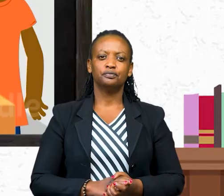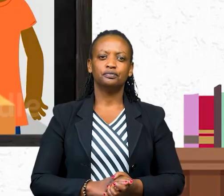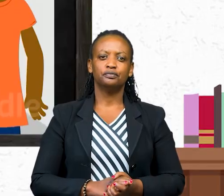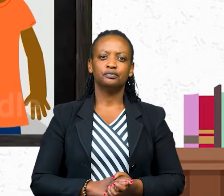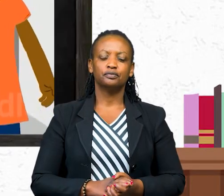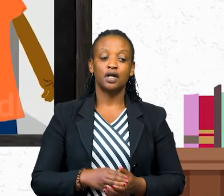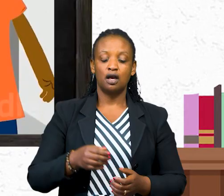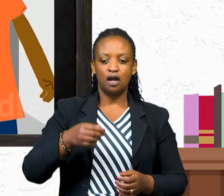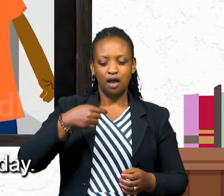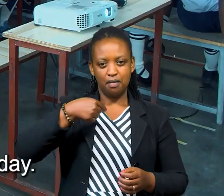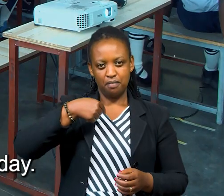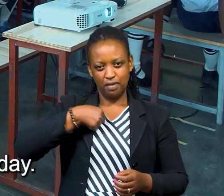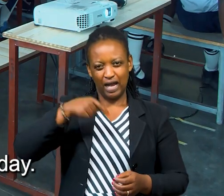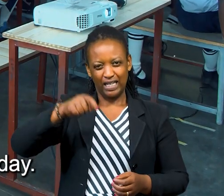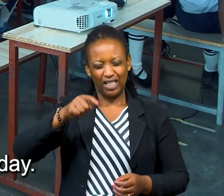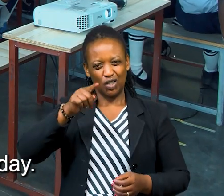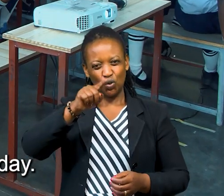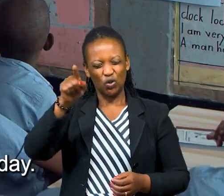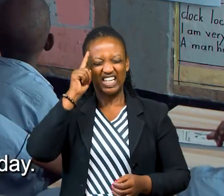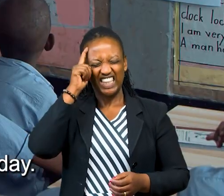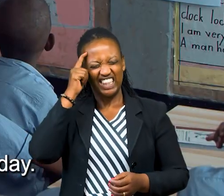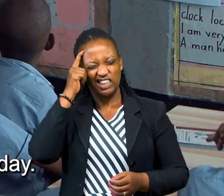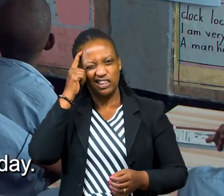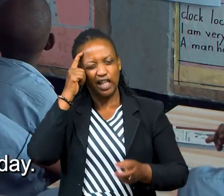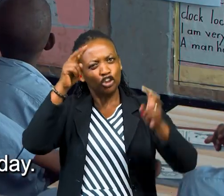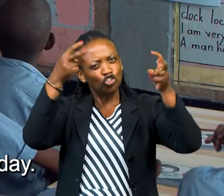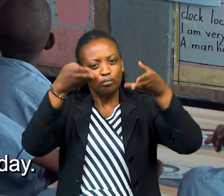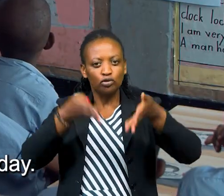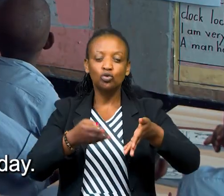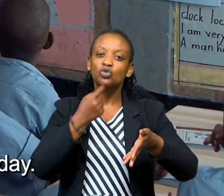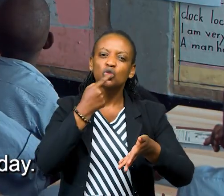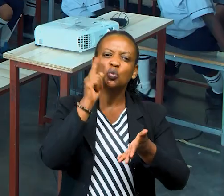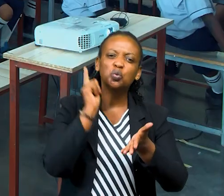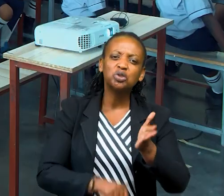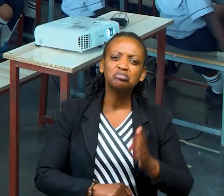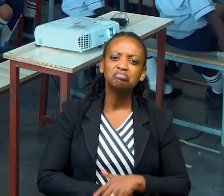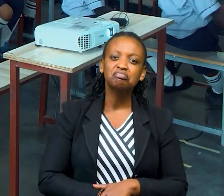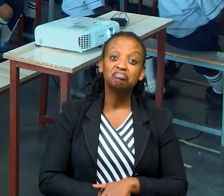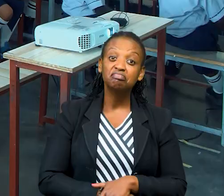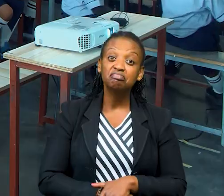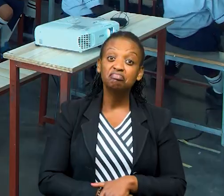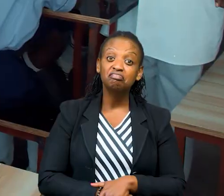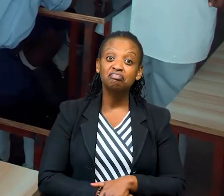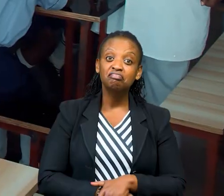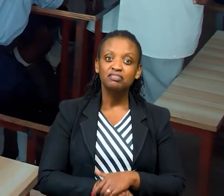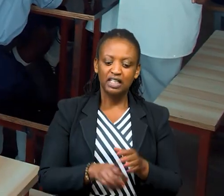Go! I need someone to guess the topic of today. This is